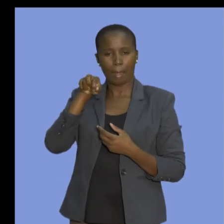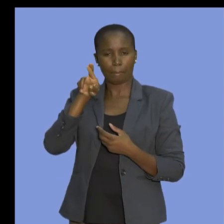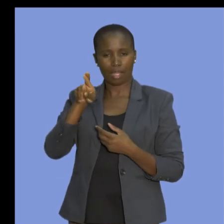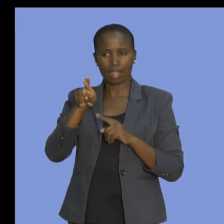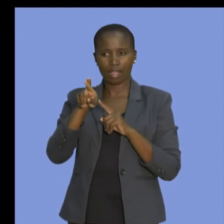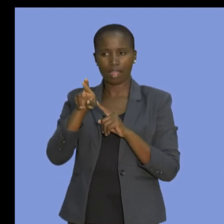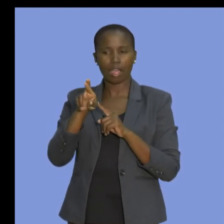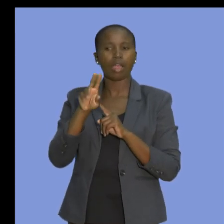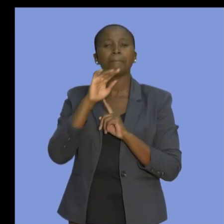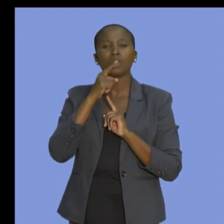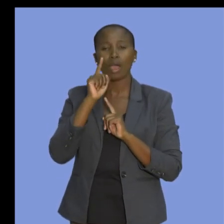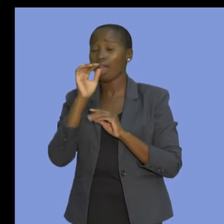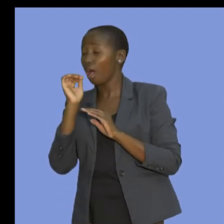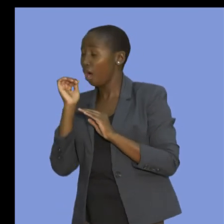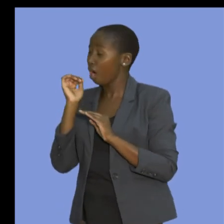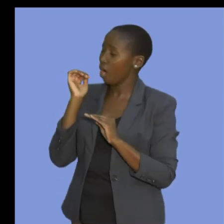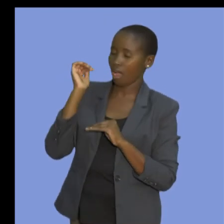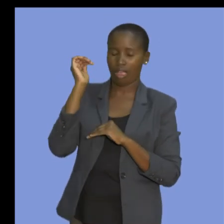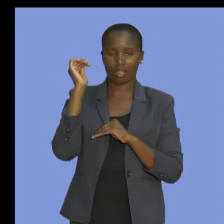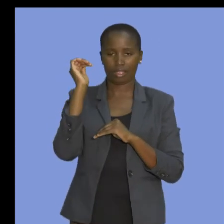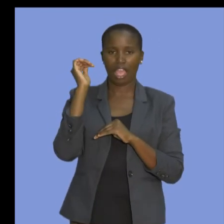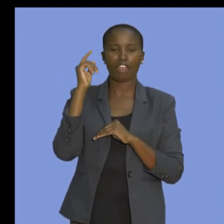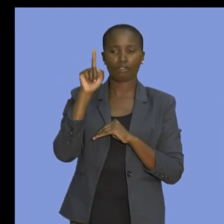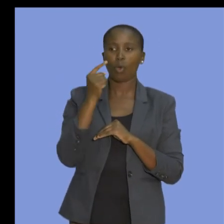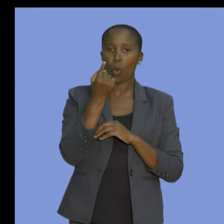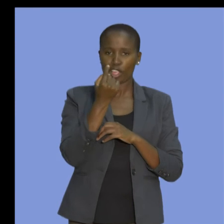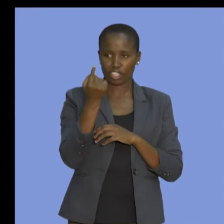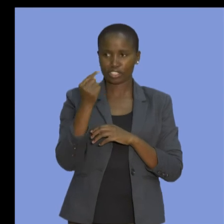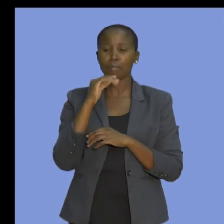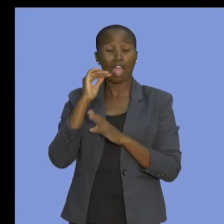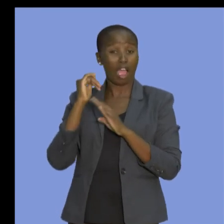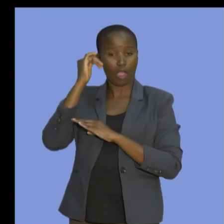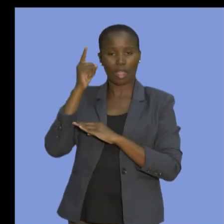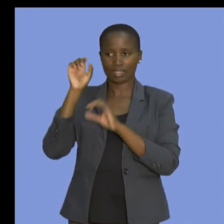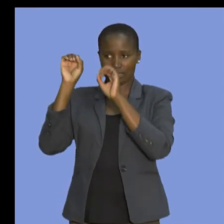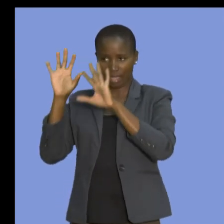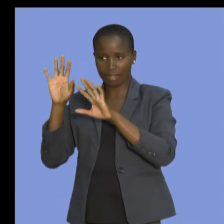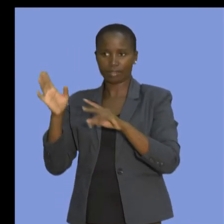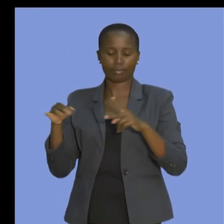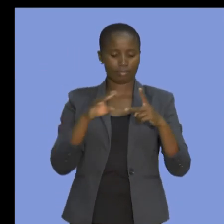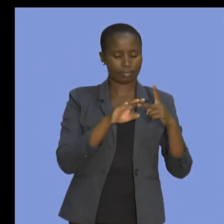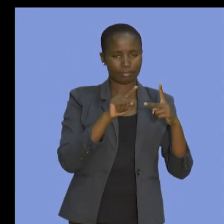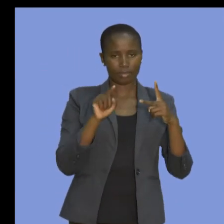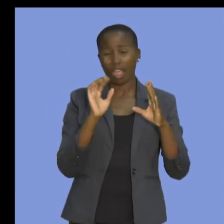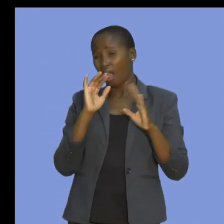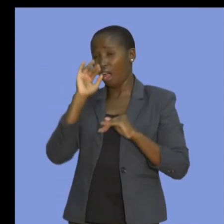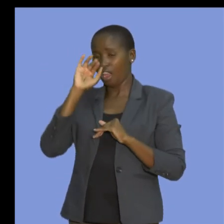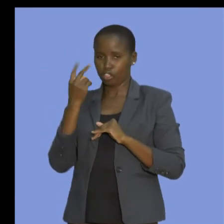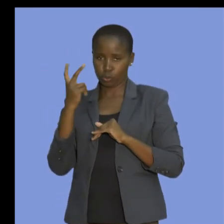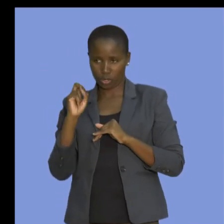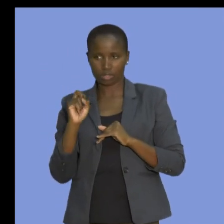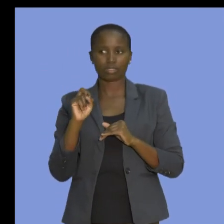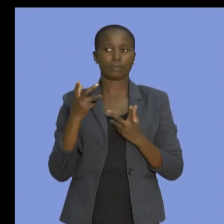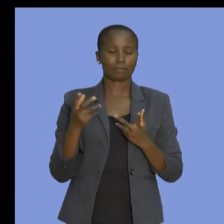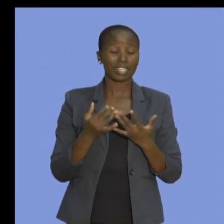the highest in each interval. The highest is 10, the highest there is 20. Now we're going